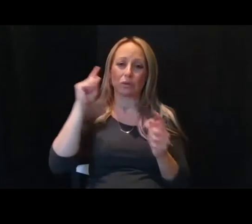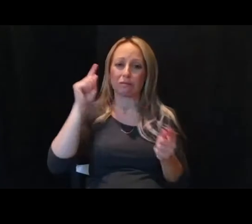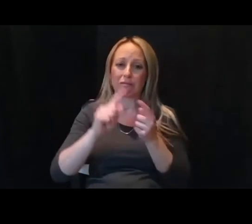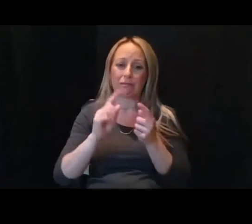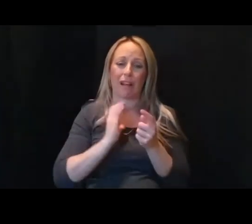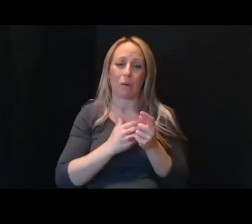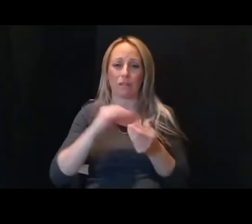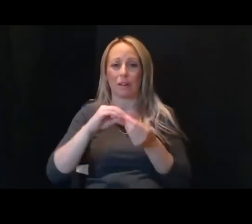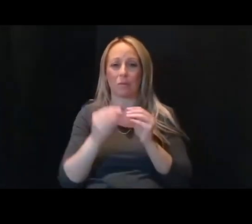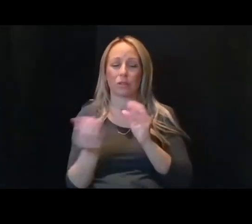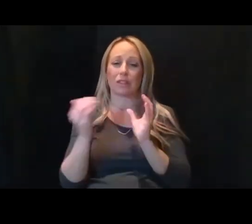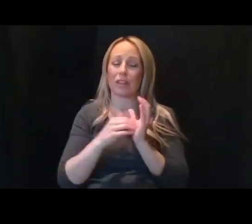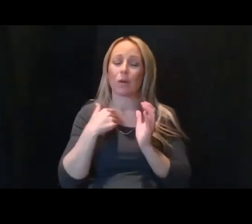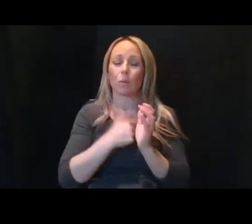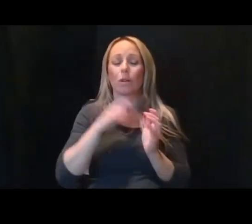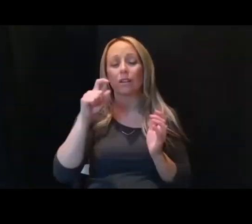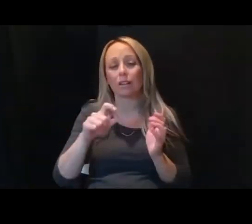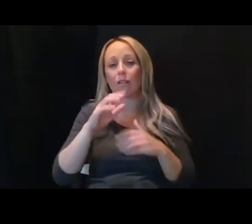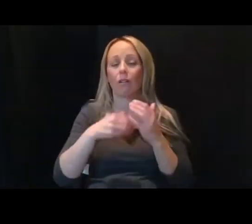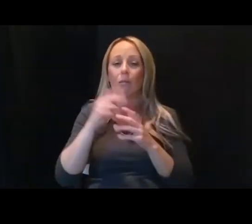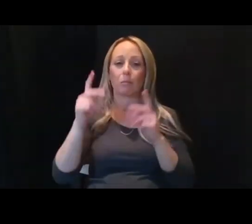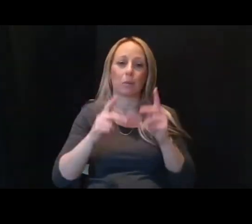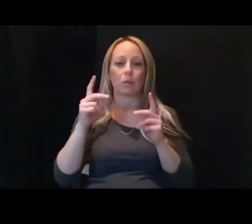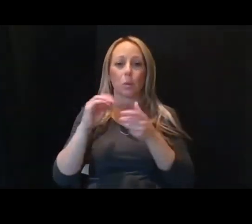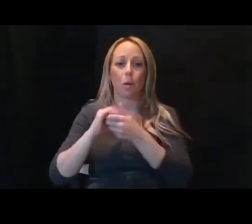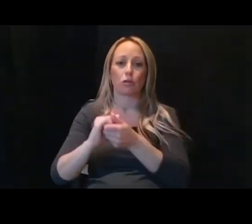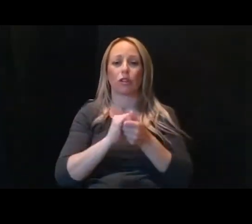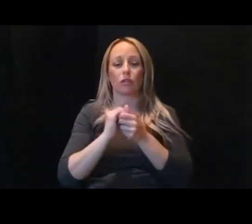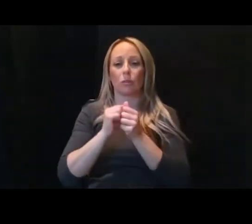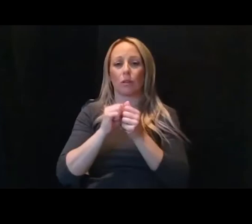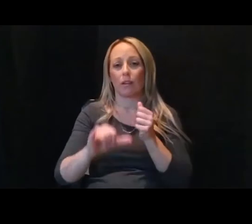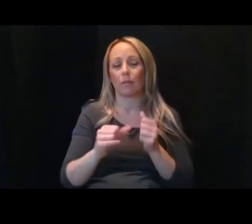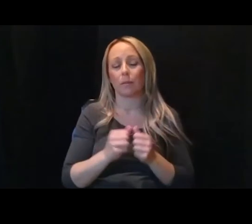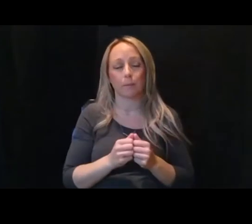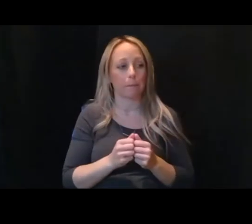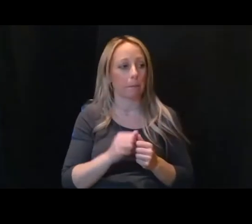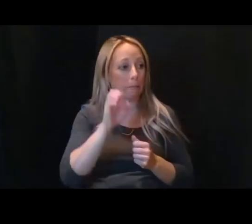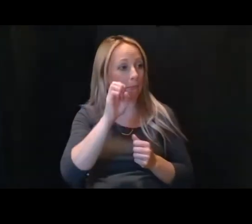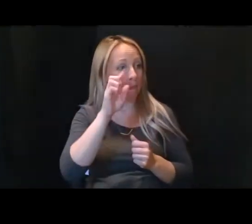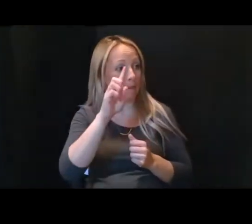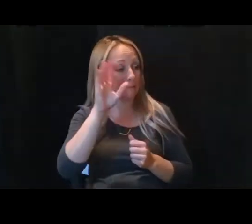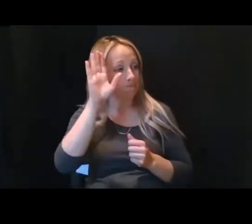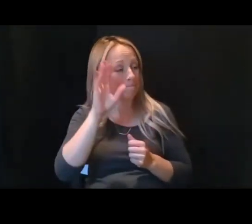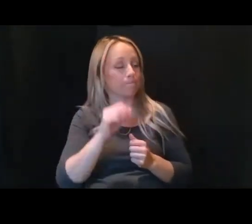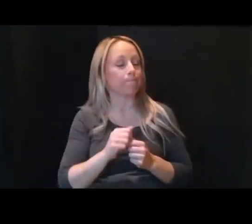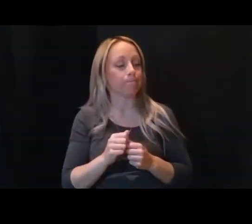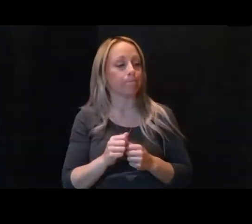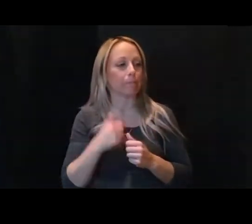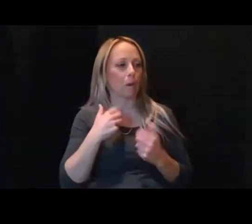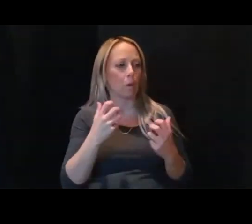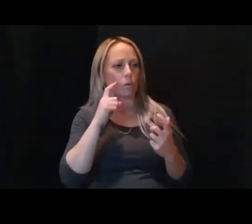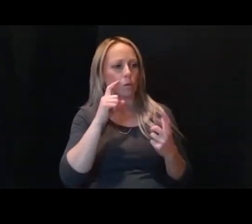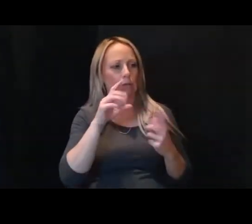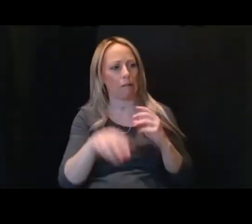everyone's cooperation with that. I'd like to further note about contact tracing in Scott